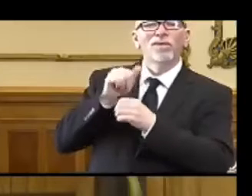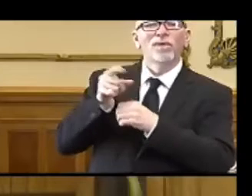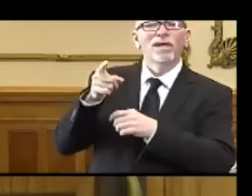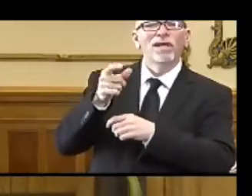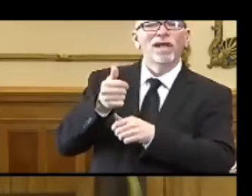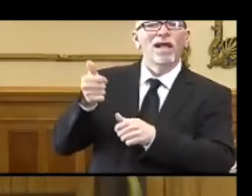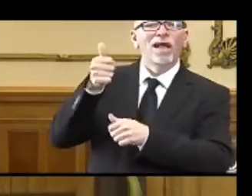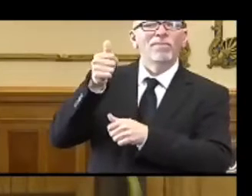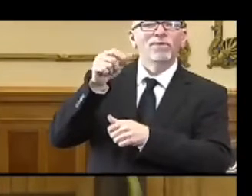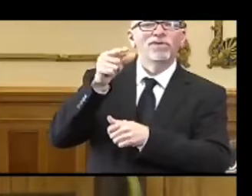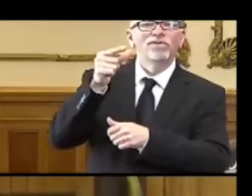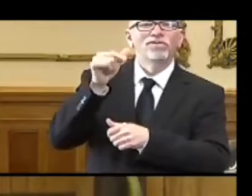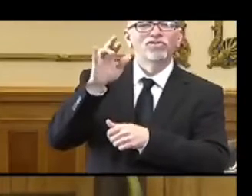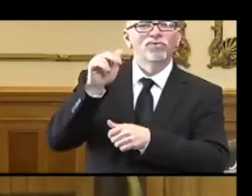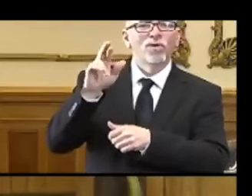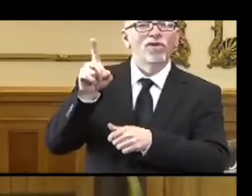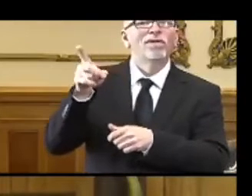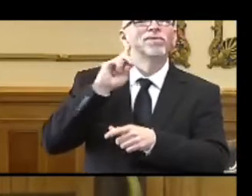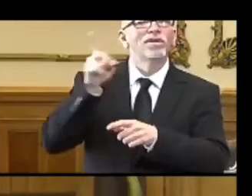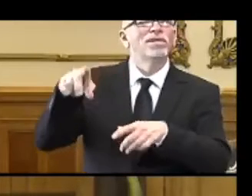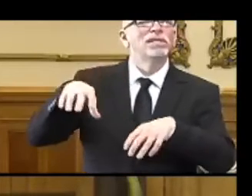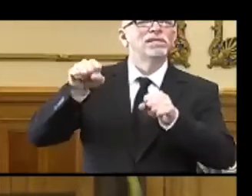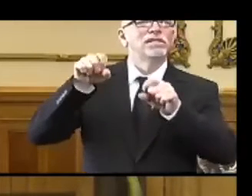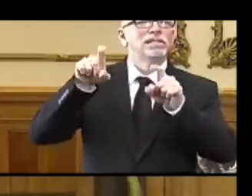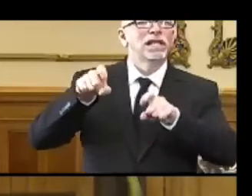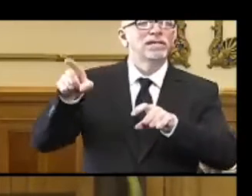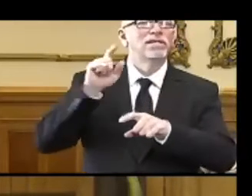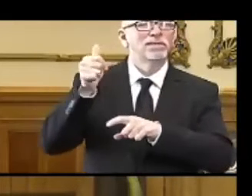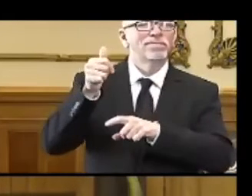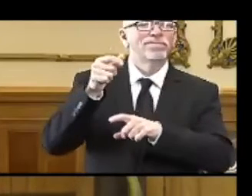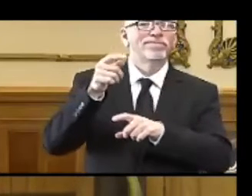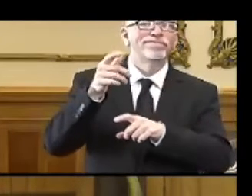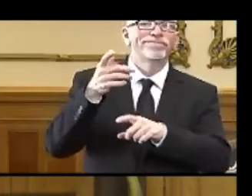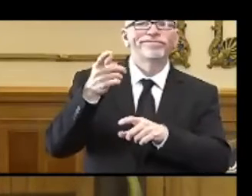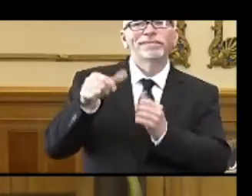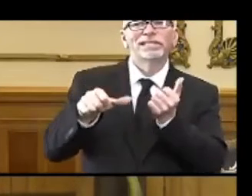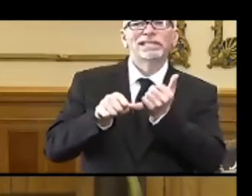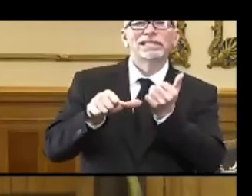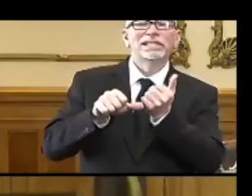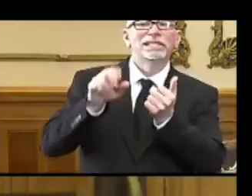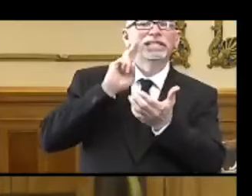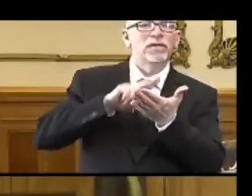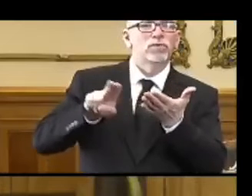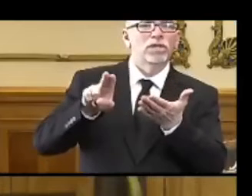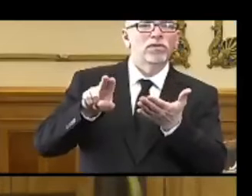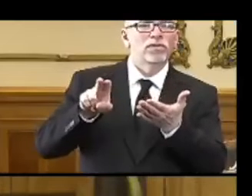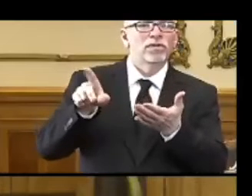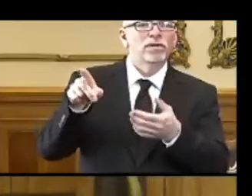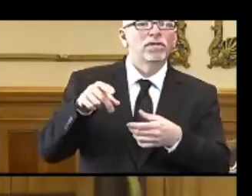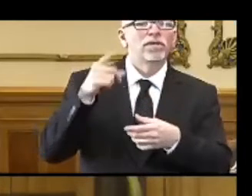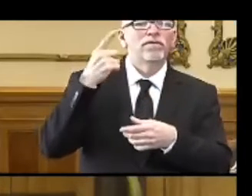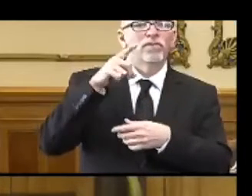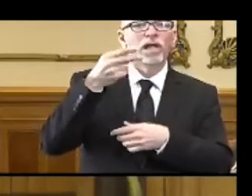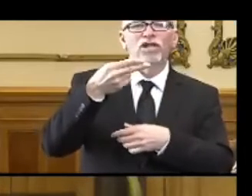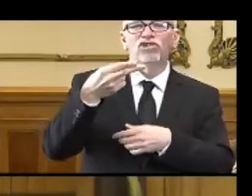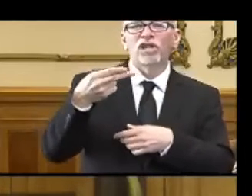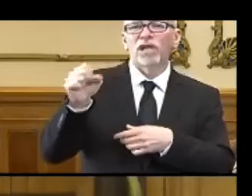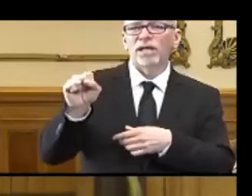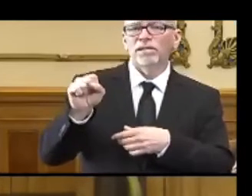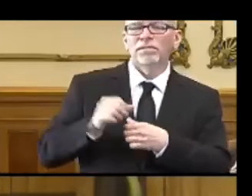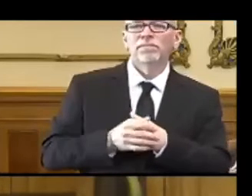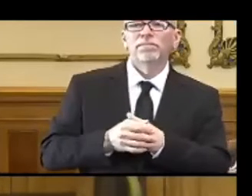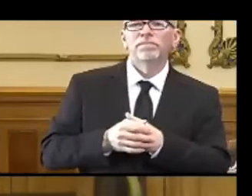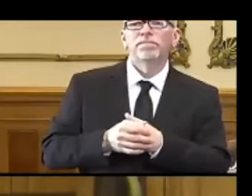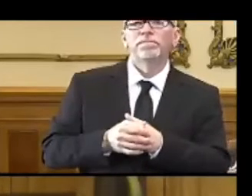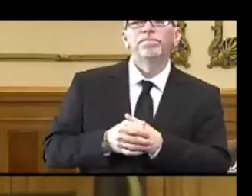Gerard, who is actually taken over the testing. He's the ASH, or the Assistant Secretary for HHS. And it